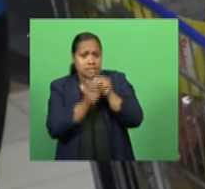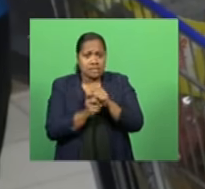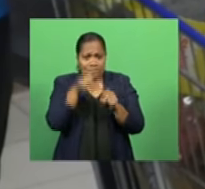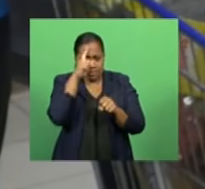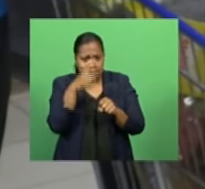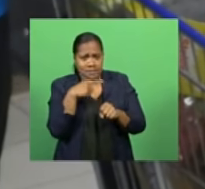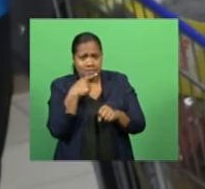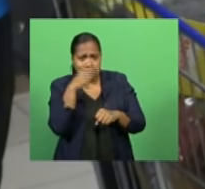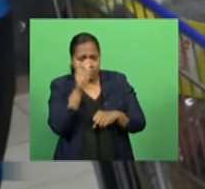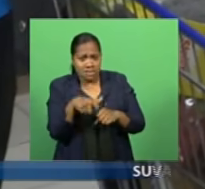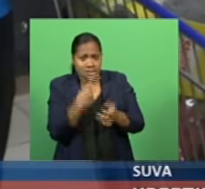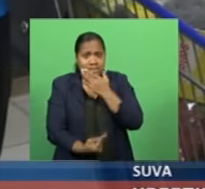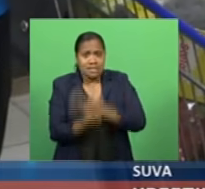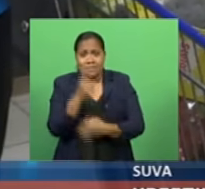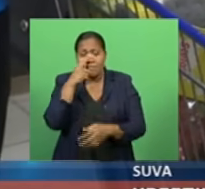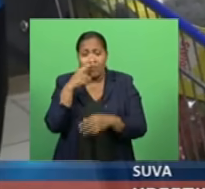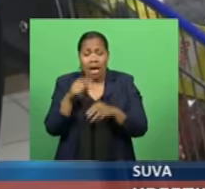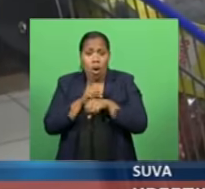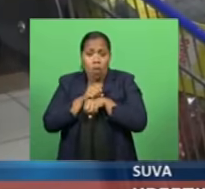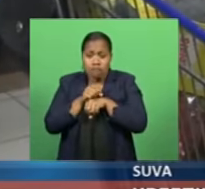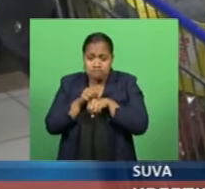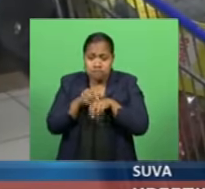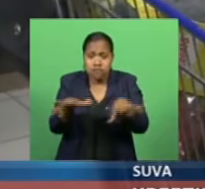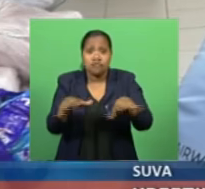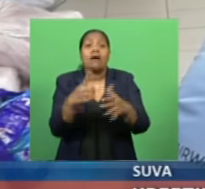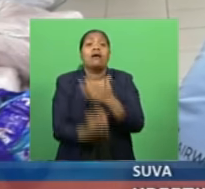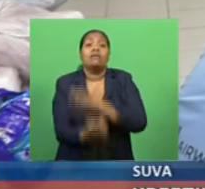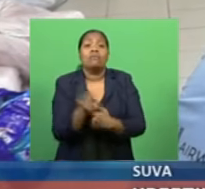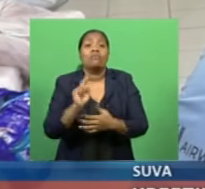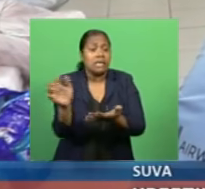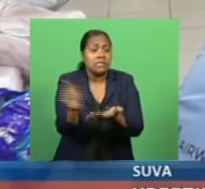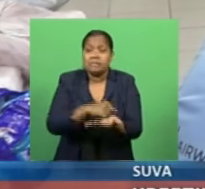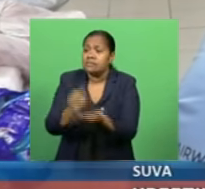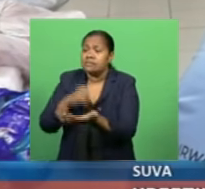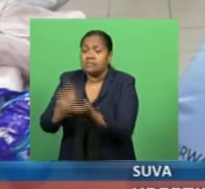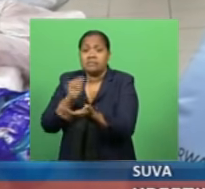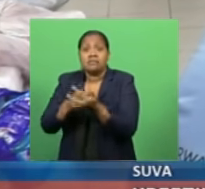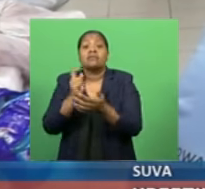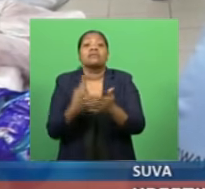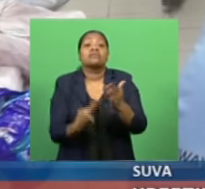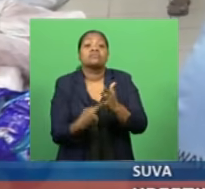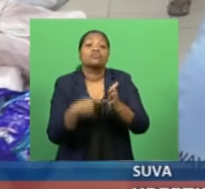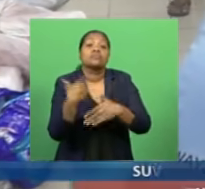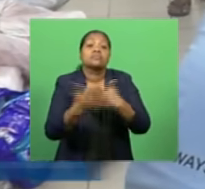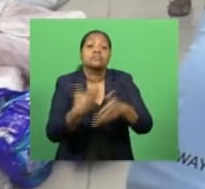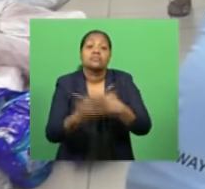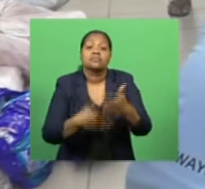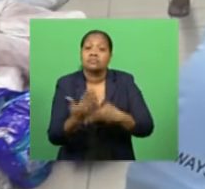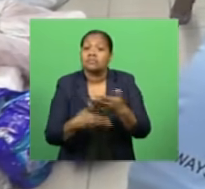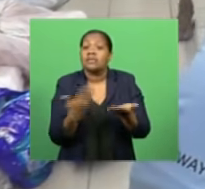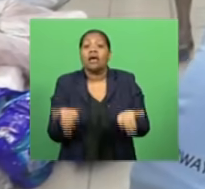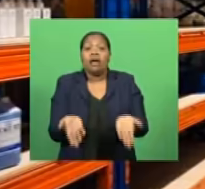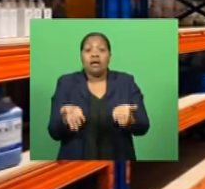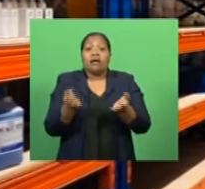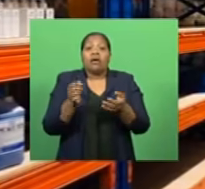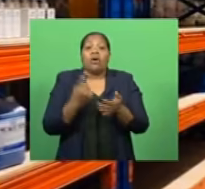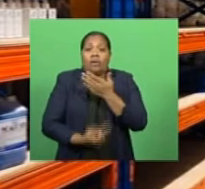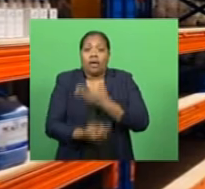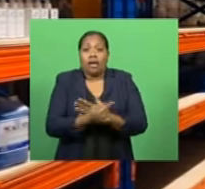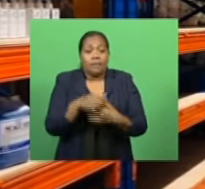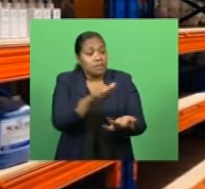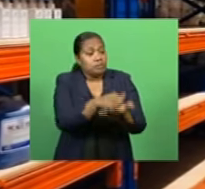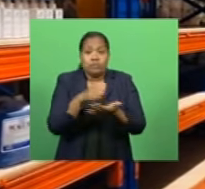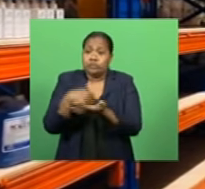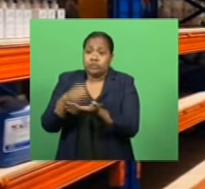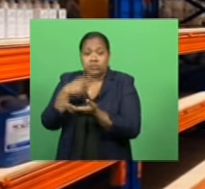reports. Thousands of Fijians stocked up on toilet paper 2 months ago, causing a drop in sales which is expected to last another